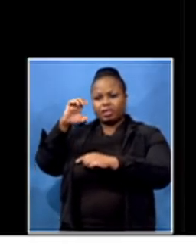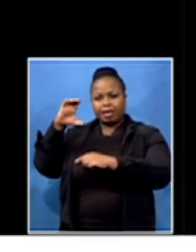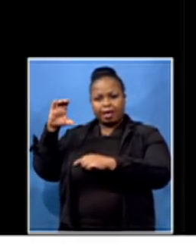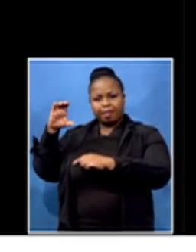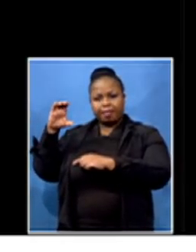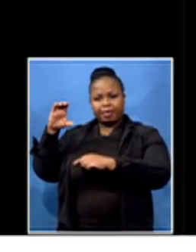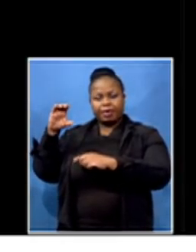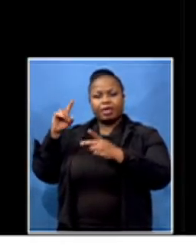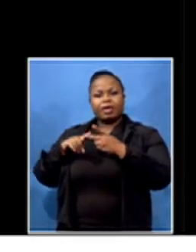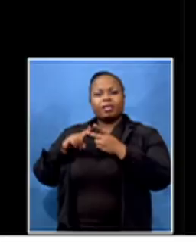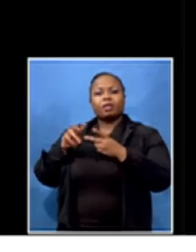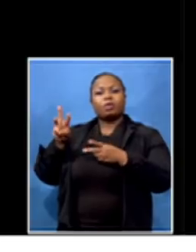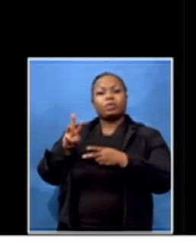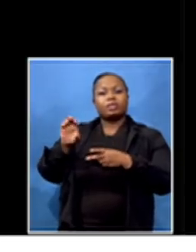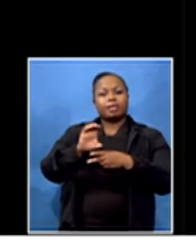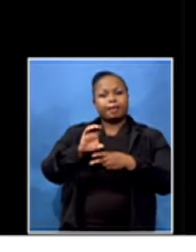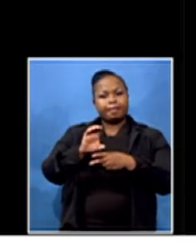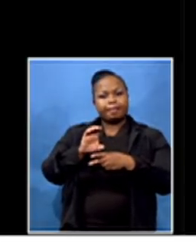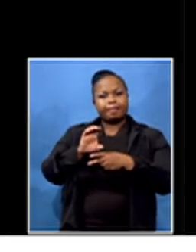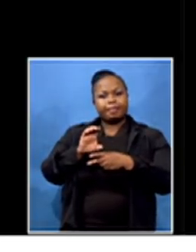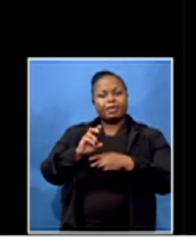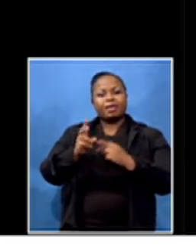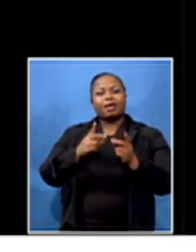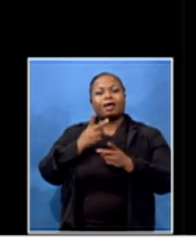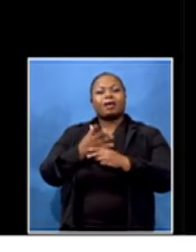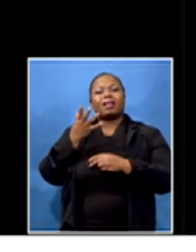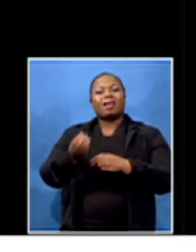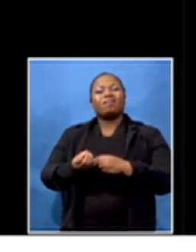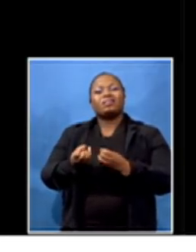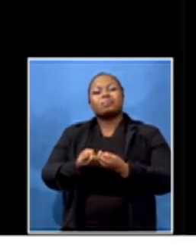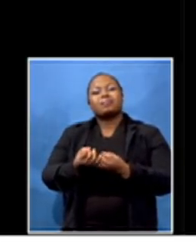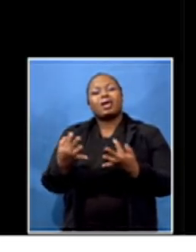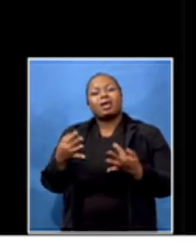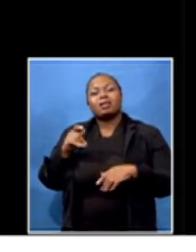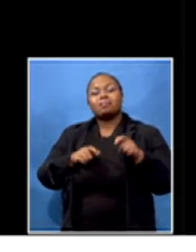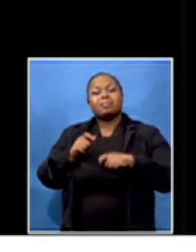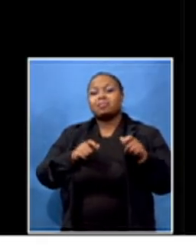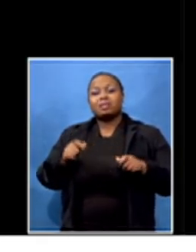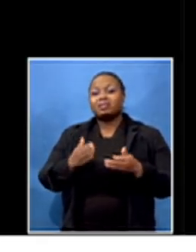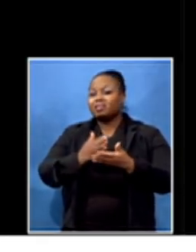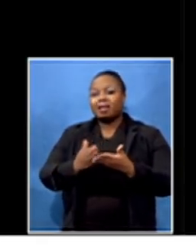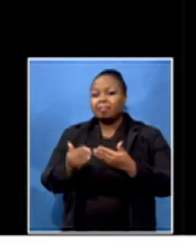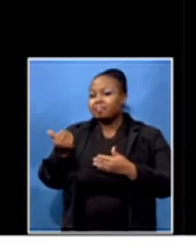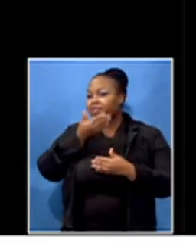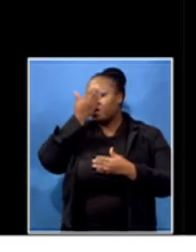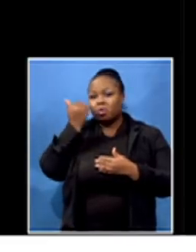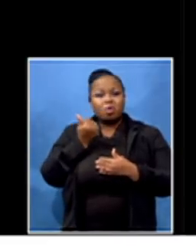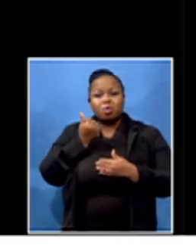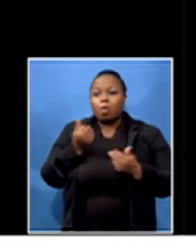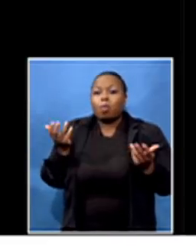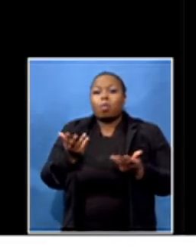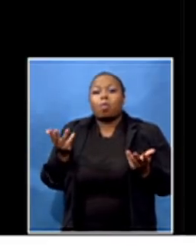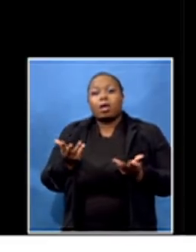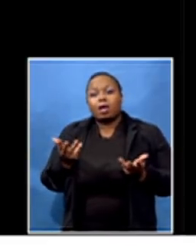and also the Western Cape, they have a number of people that are undetected who are